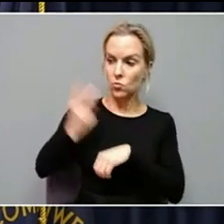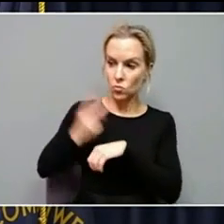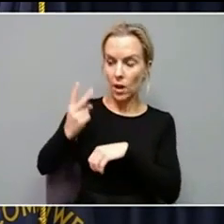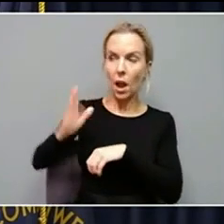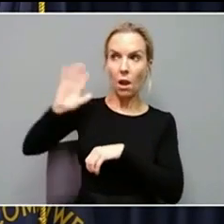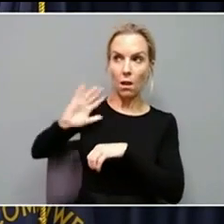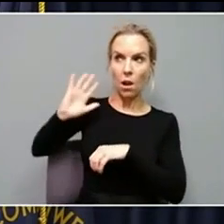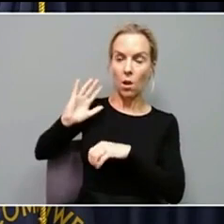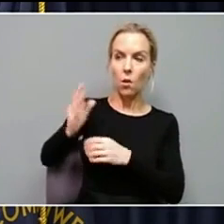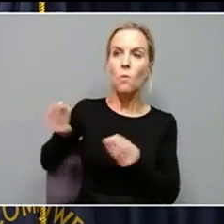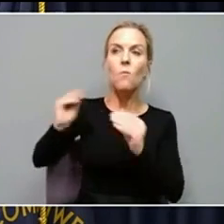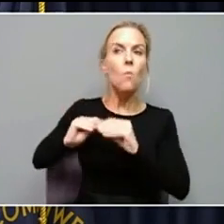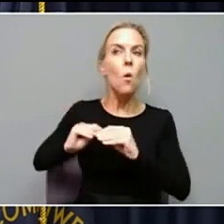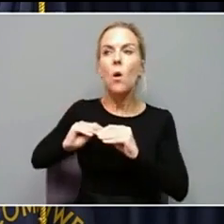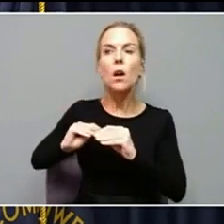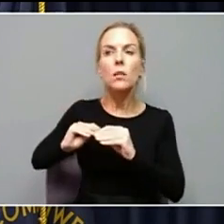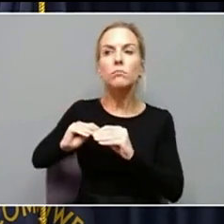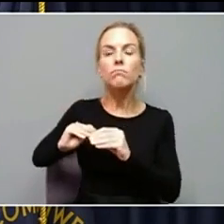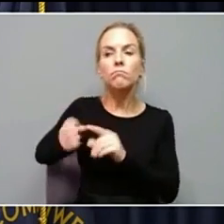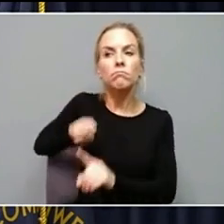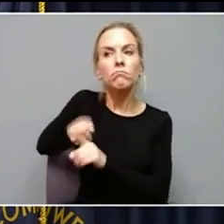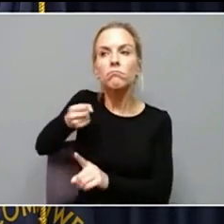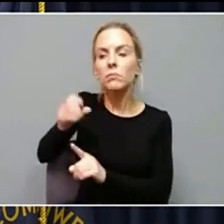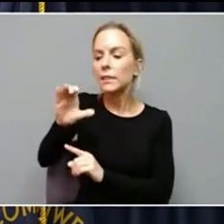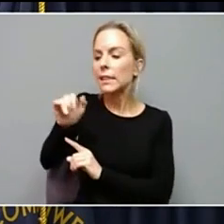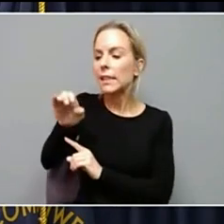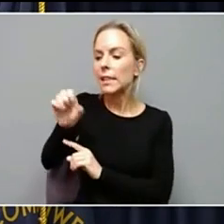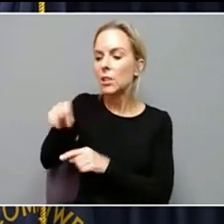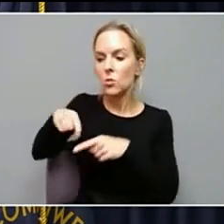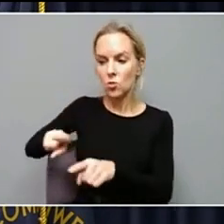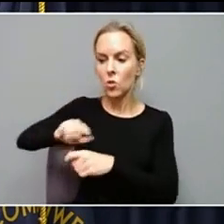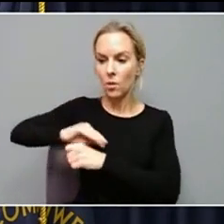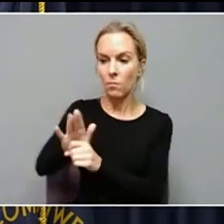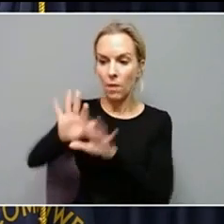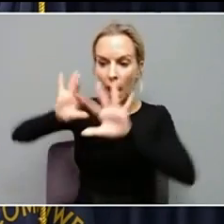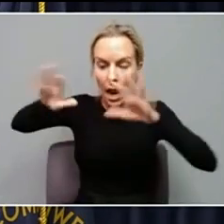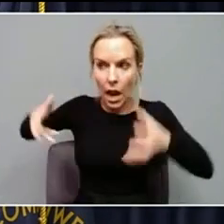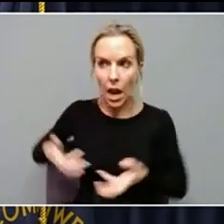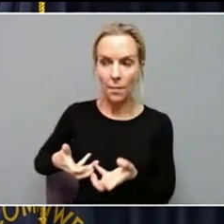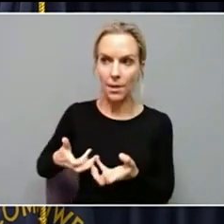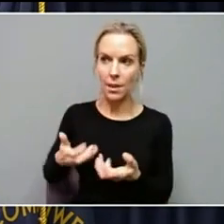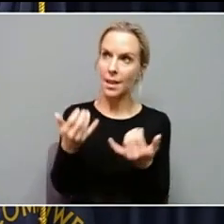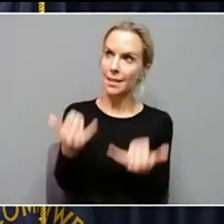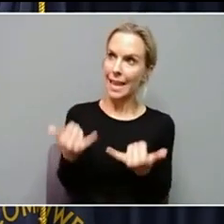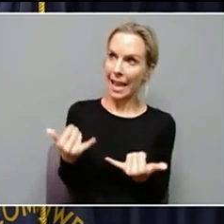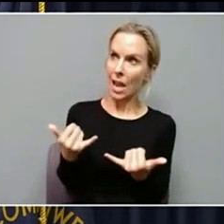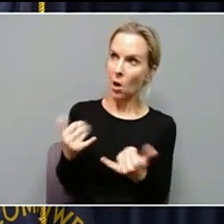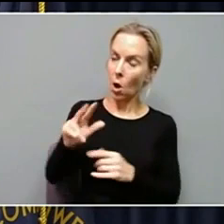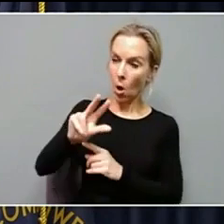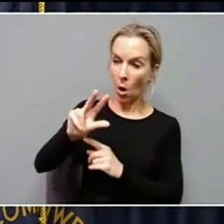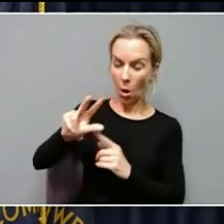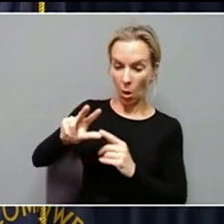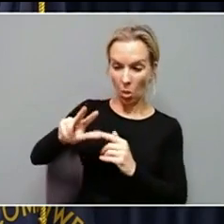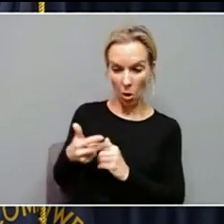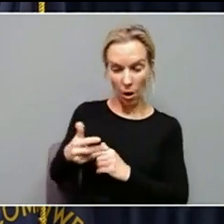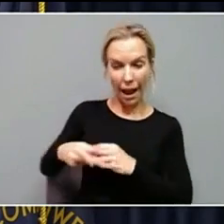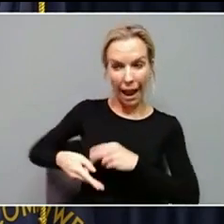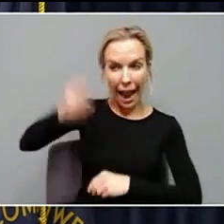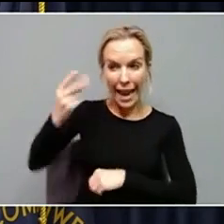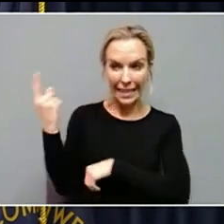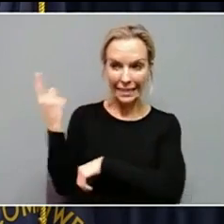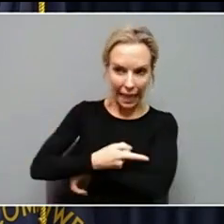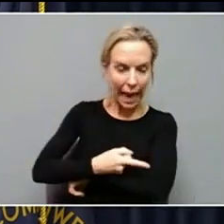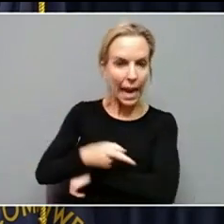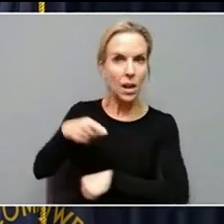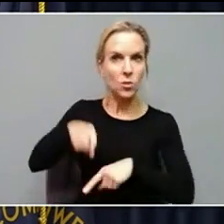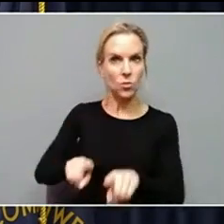entire pandemic. But to know we had the third highest day of cases and lost that many people at a time where it is